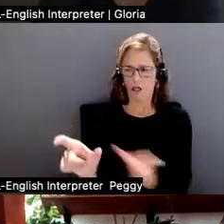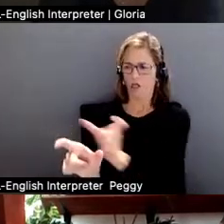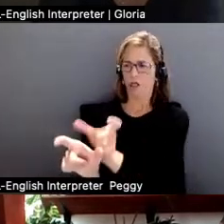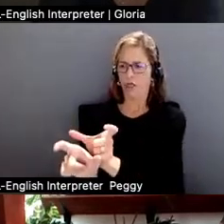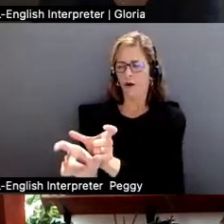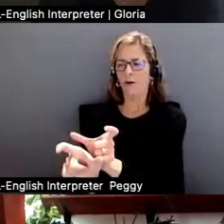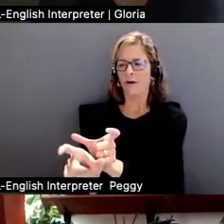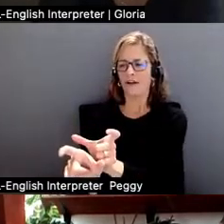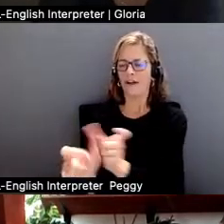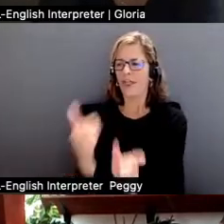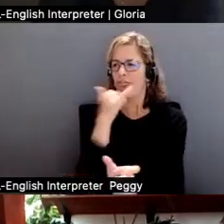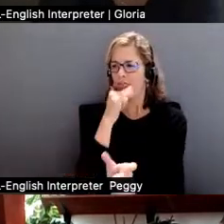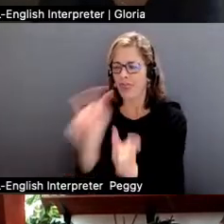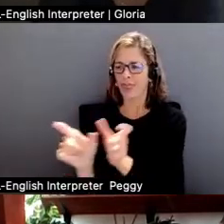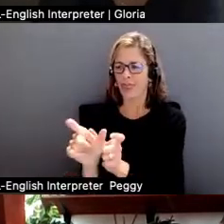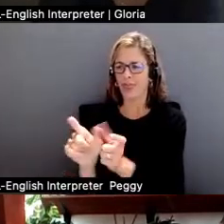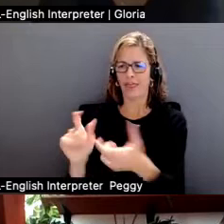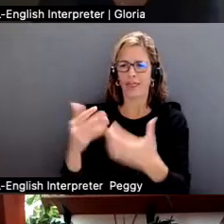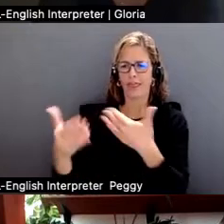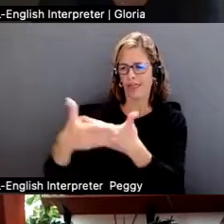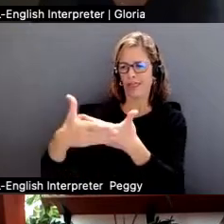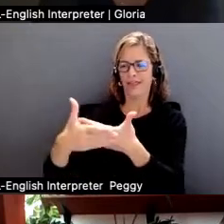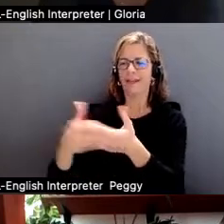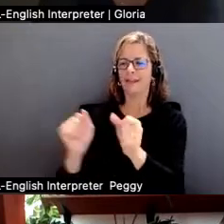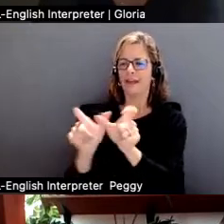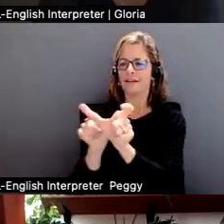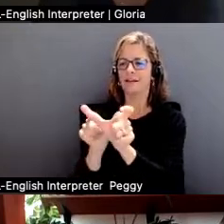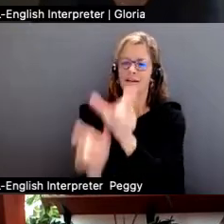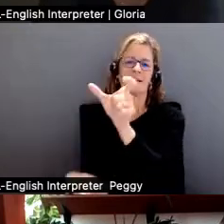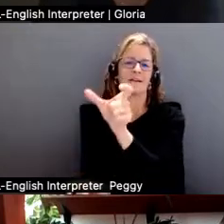move it. Also,